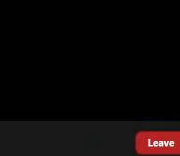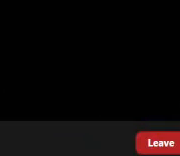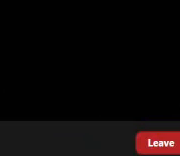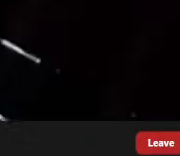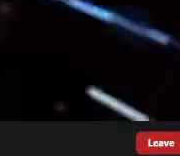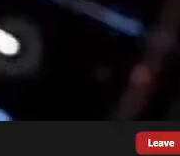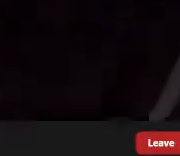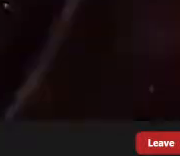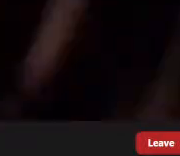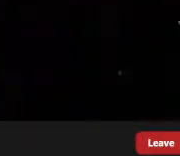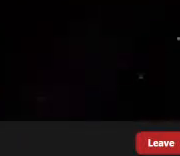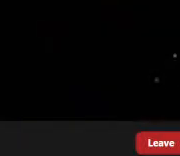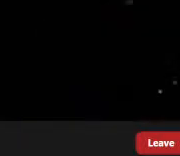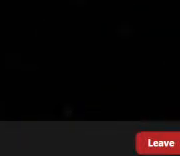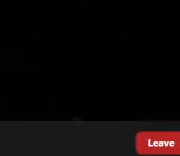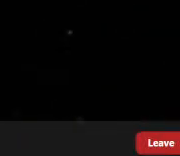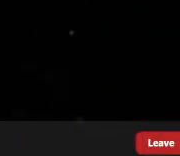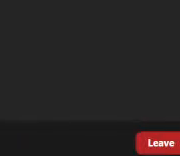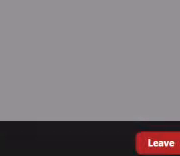Umban.